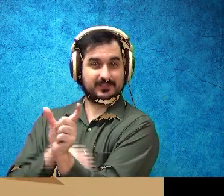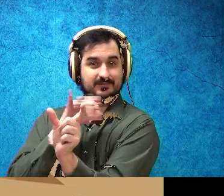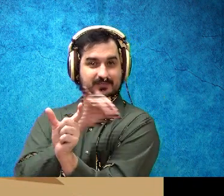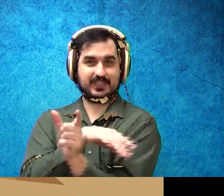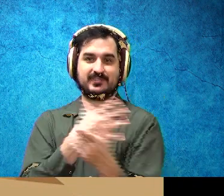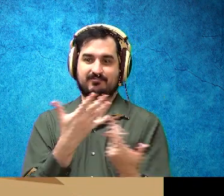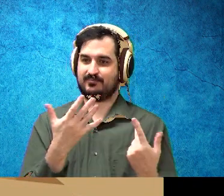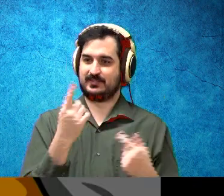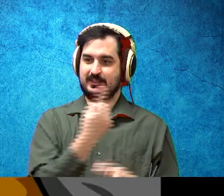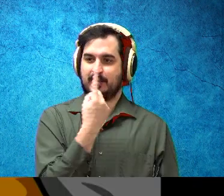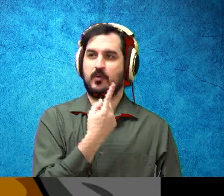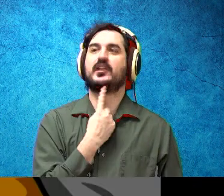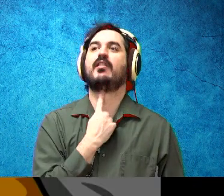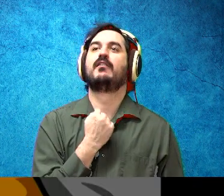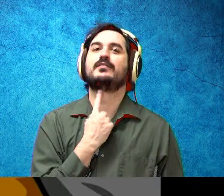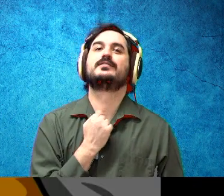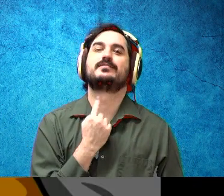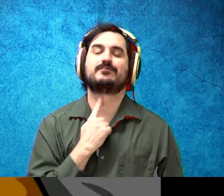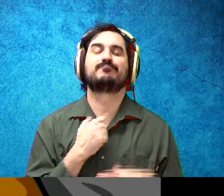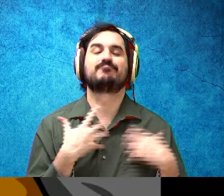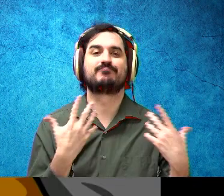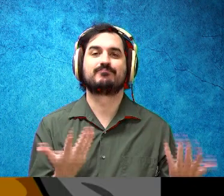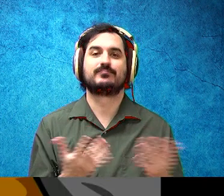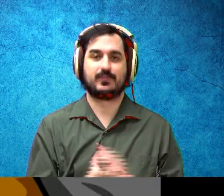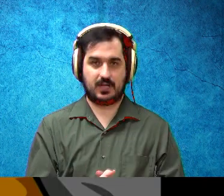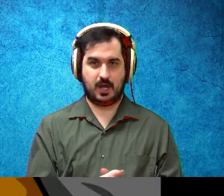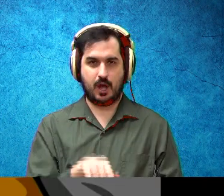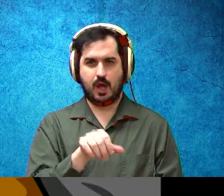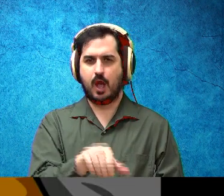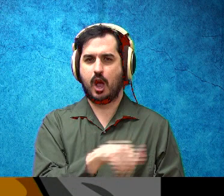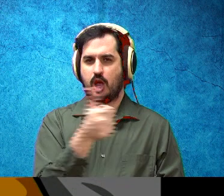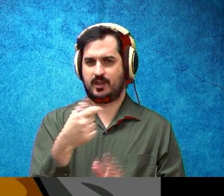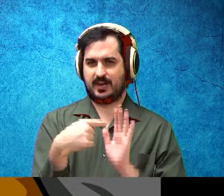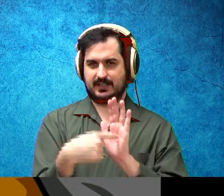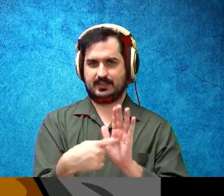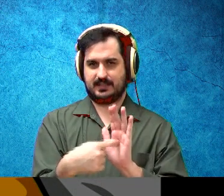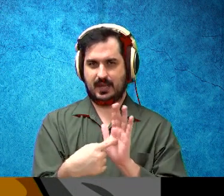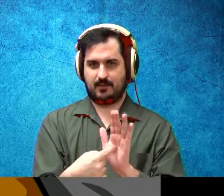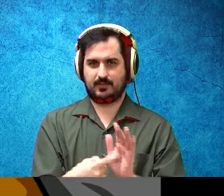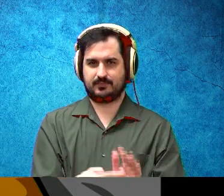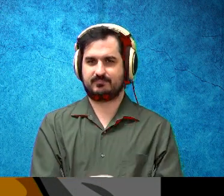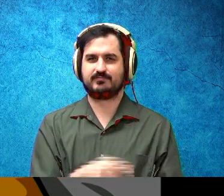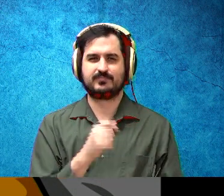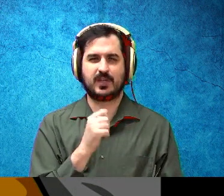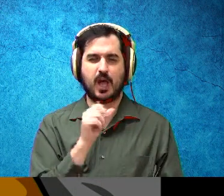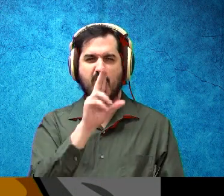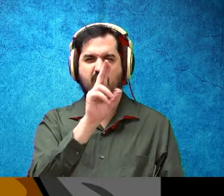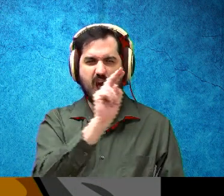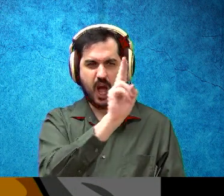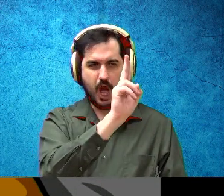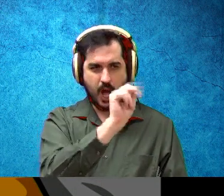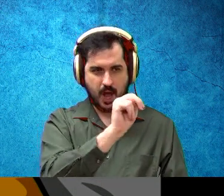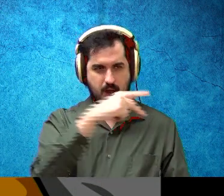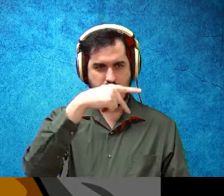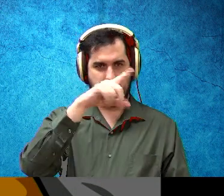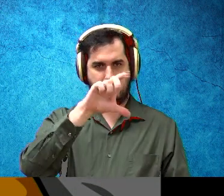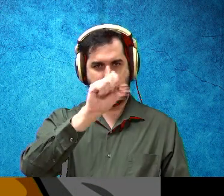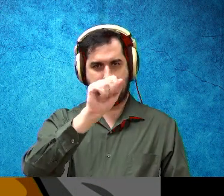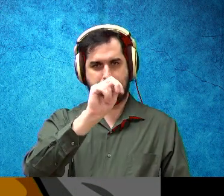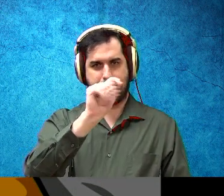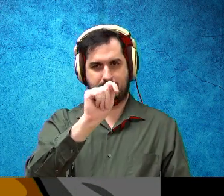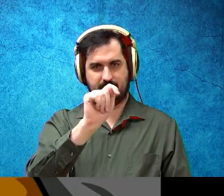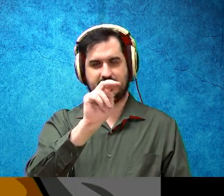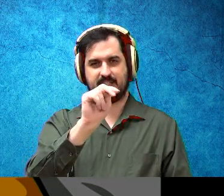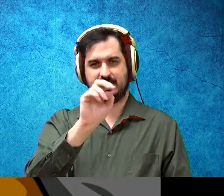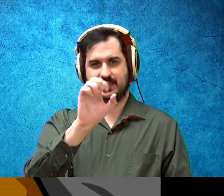water. Let's look at another example. Unpleasantness. The prefix is un, which means not. Un is a